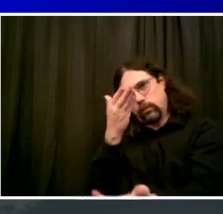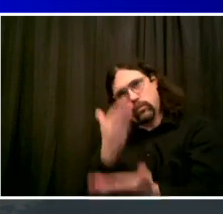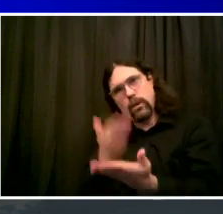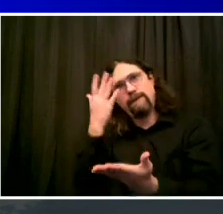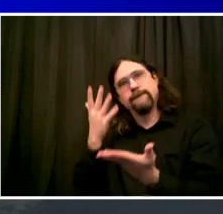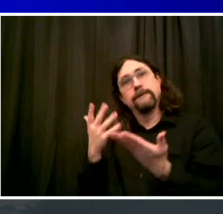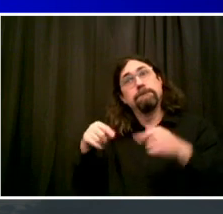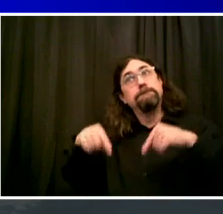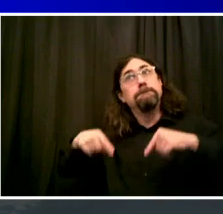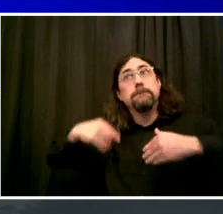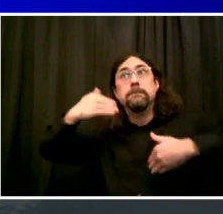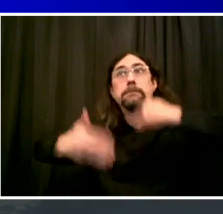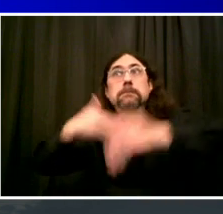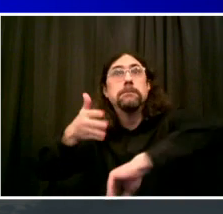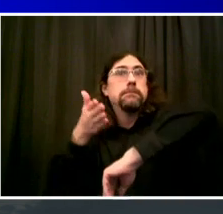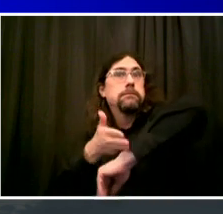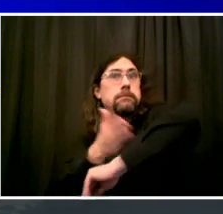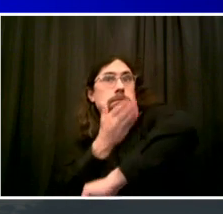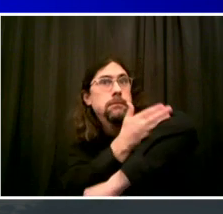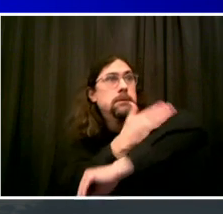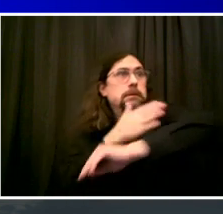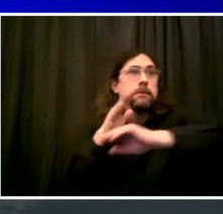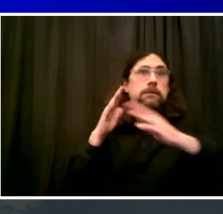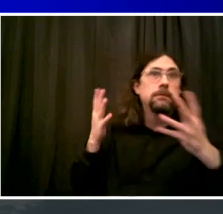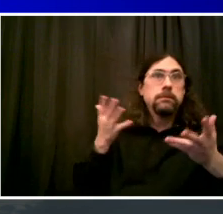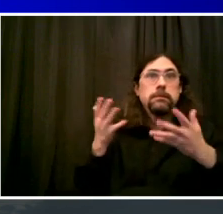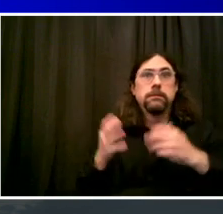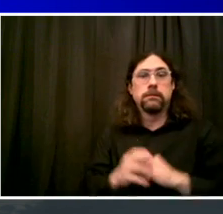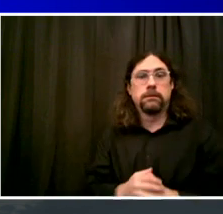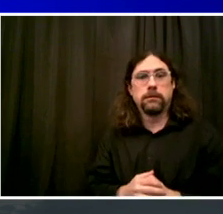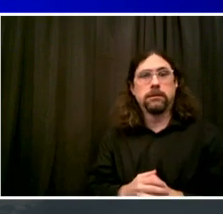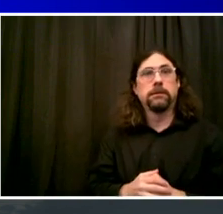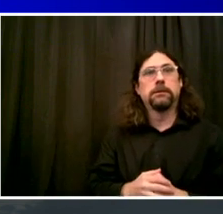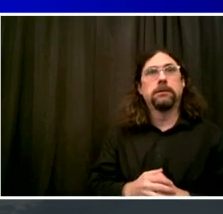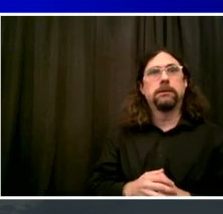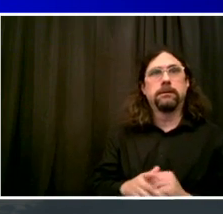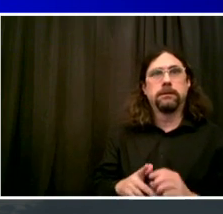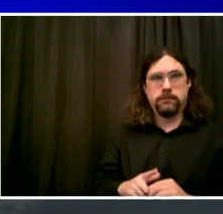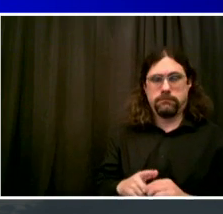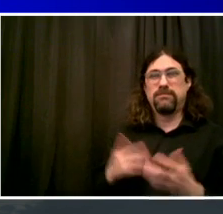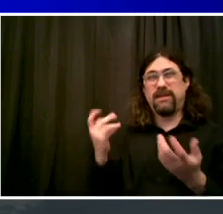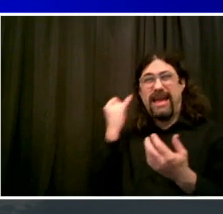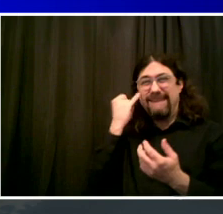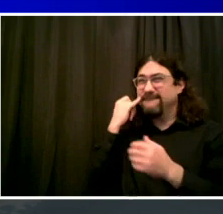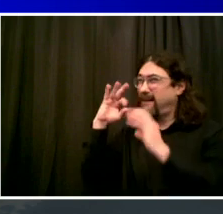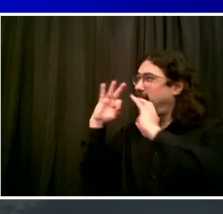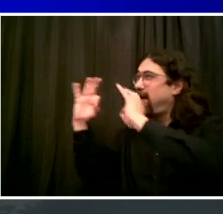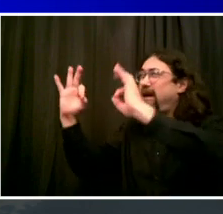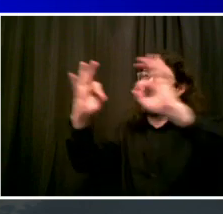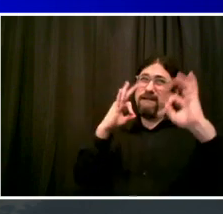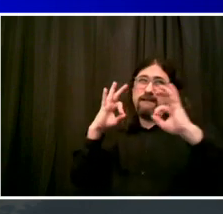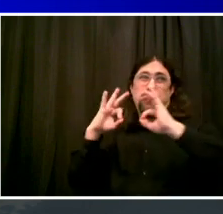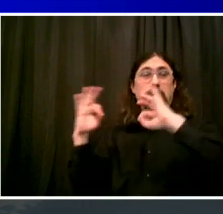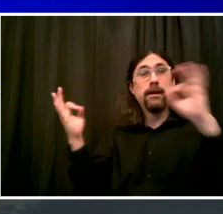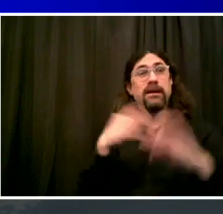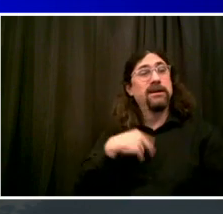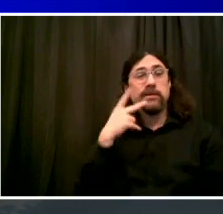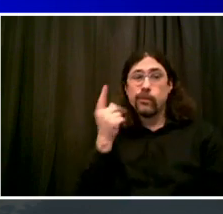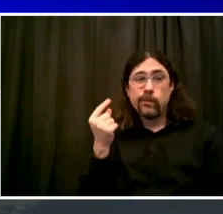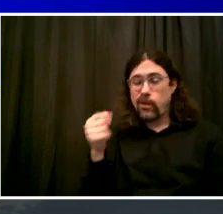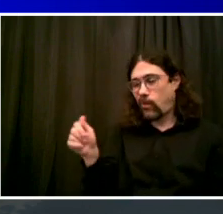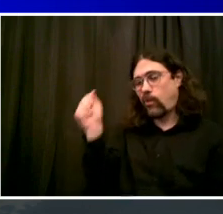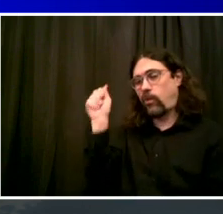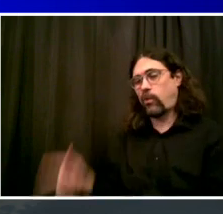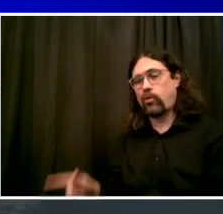and the indicators have really, really moved over the weeks. But we've got to keep going. We had a really good